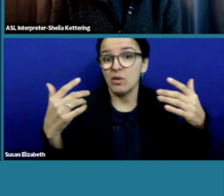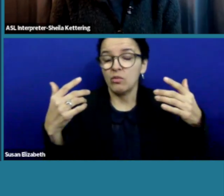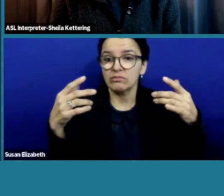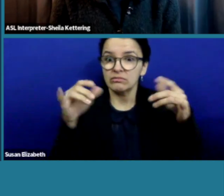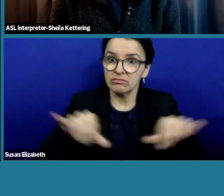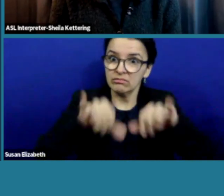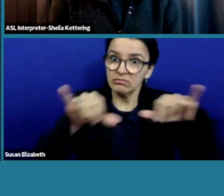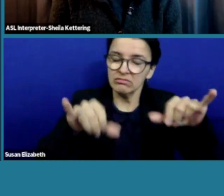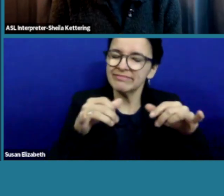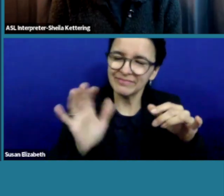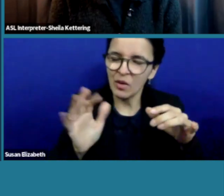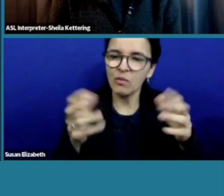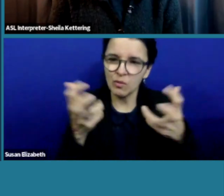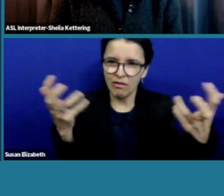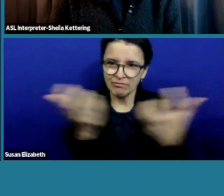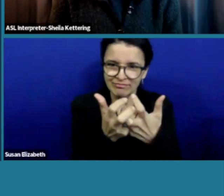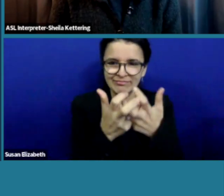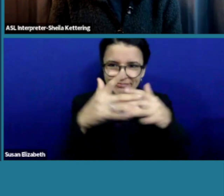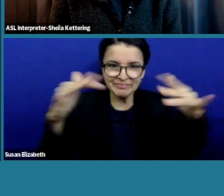you know, we want the